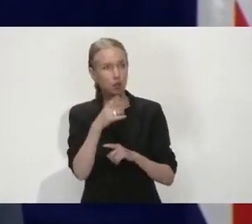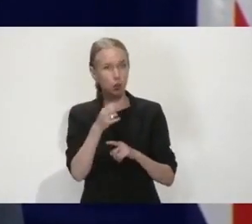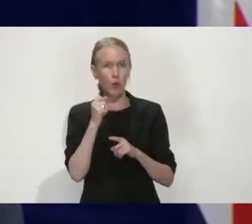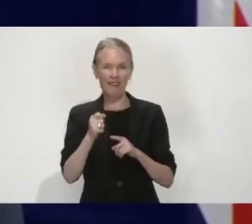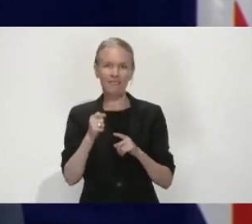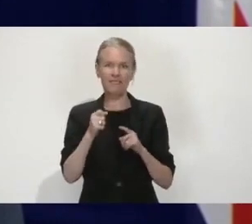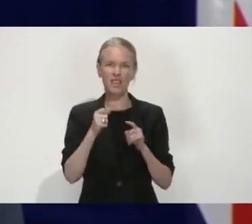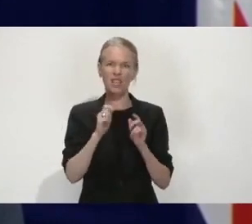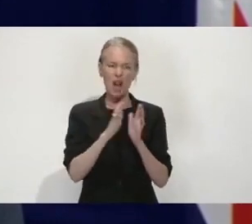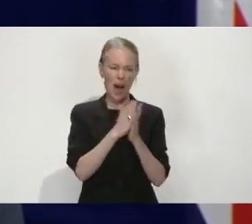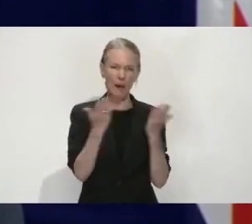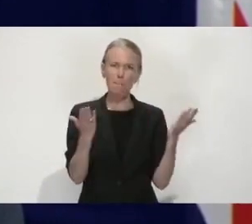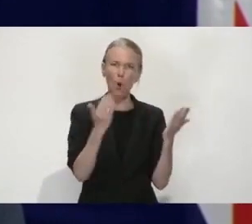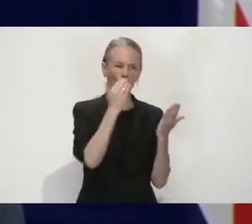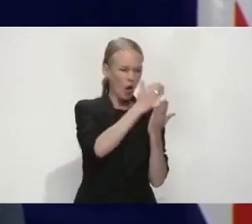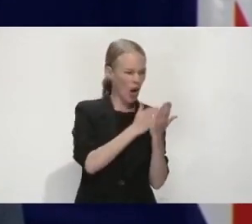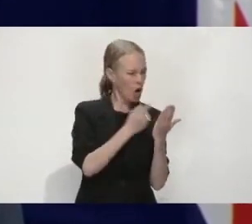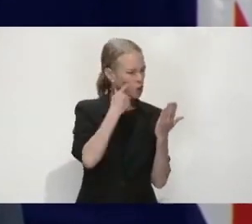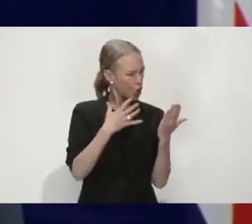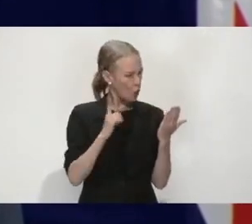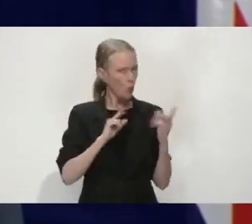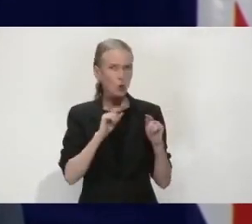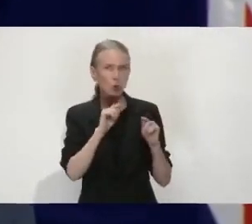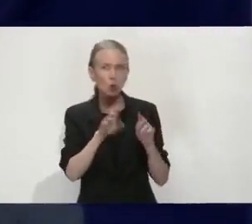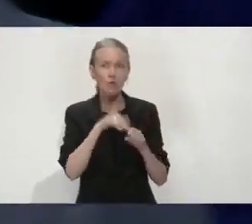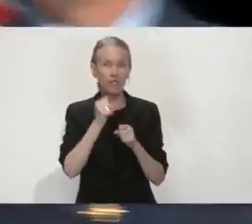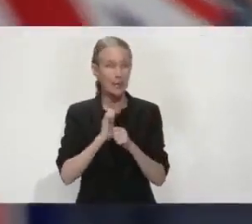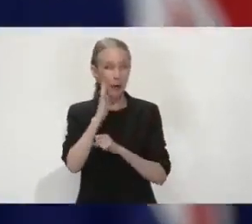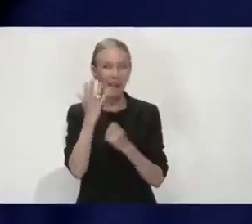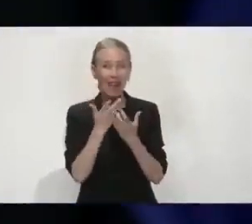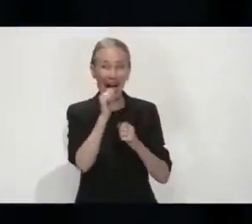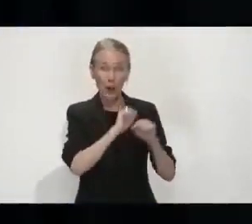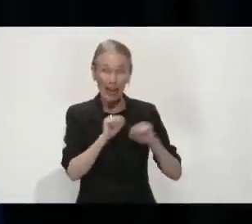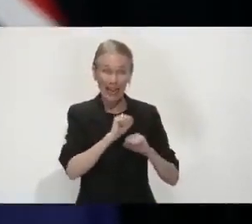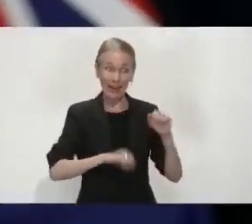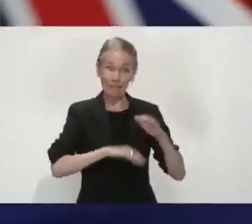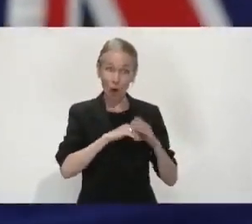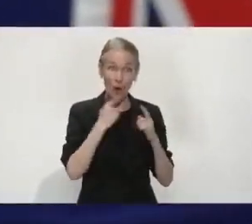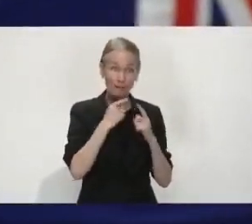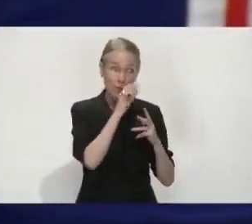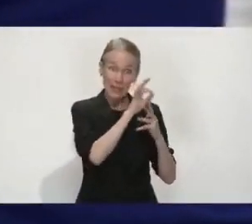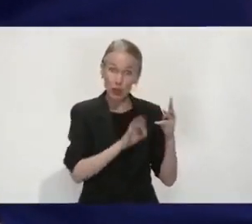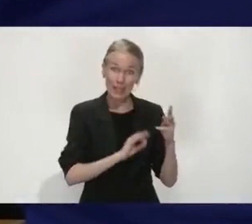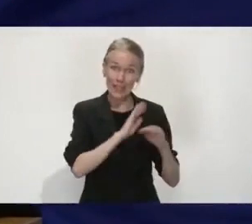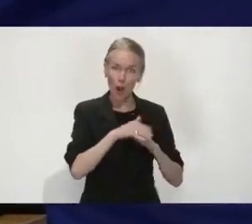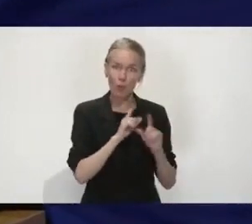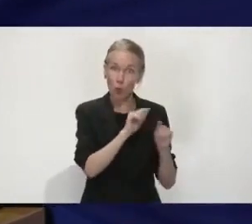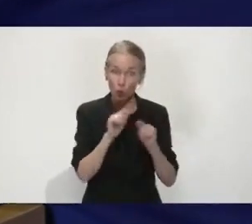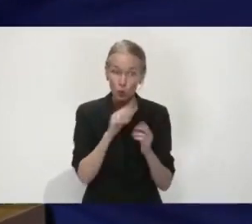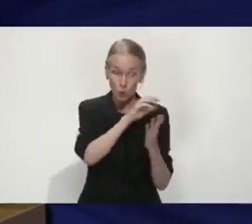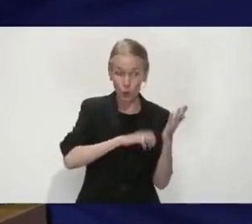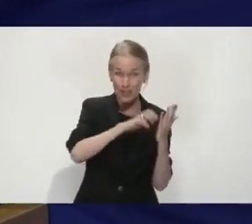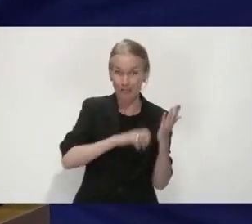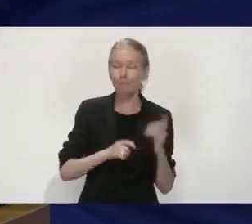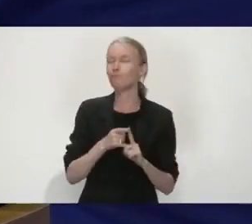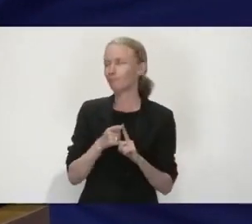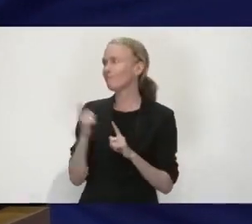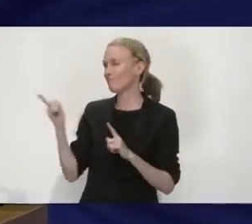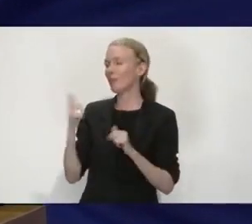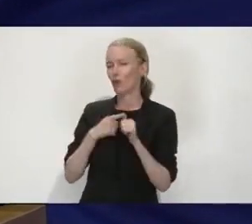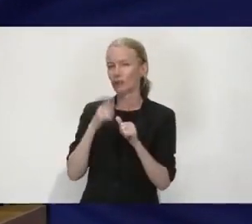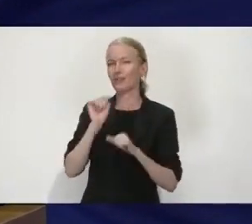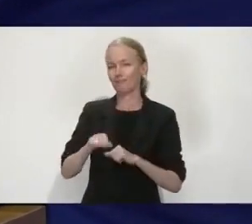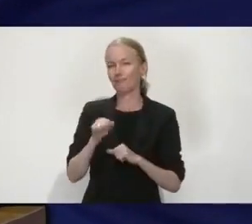details things like how often things should be cleaned? Yes, that's right. Yes. But I just, in terms of the lift as the likely vector for the